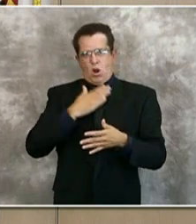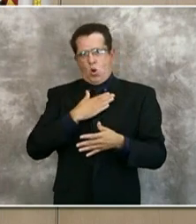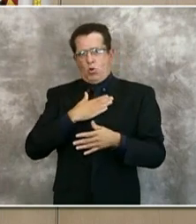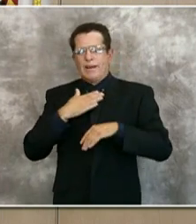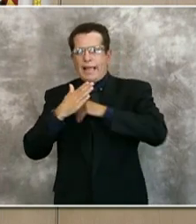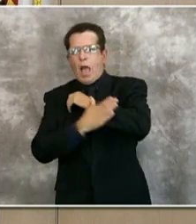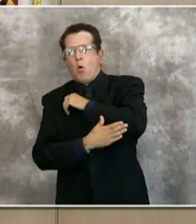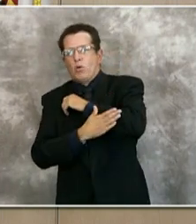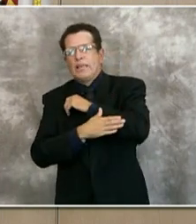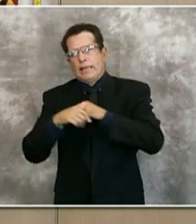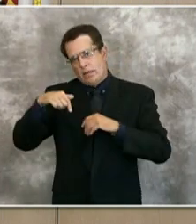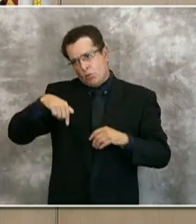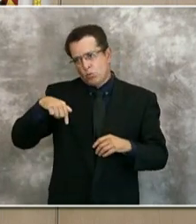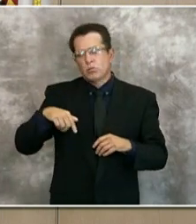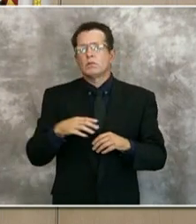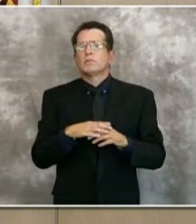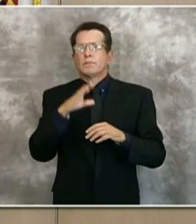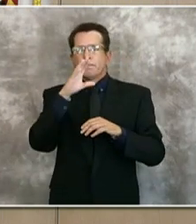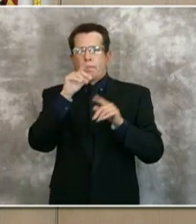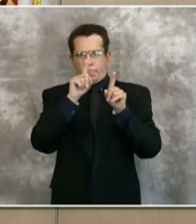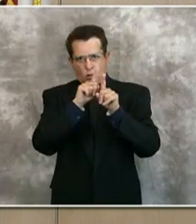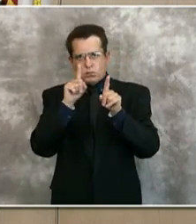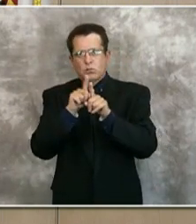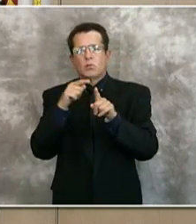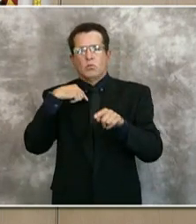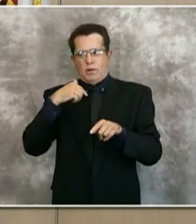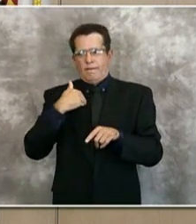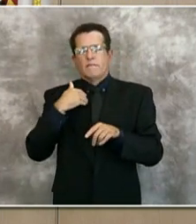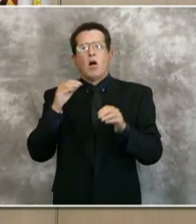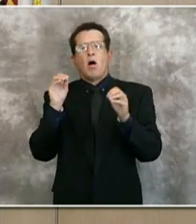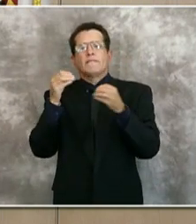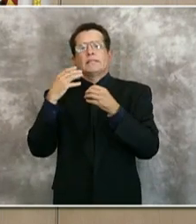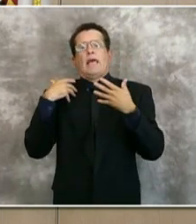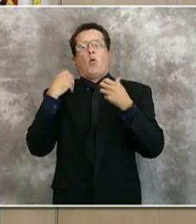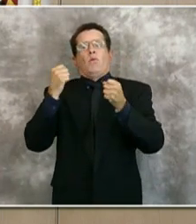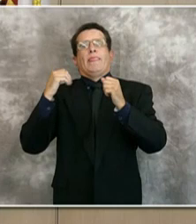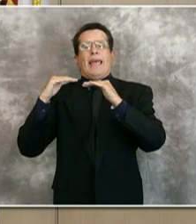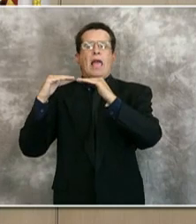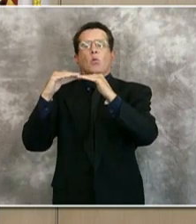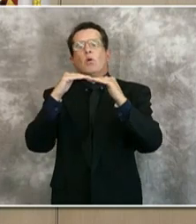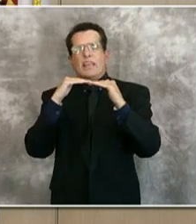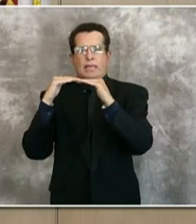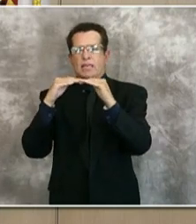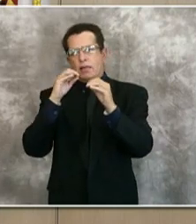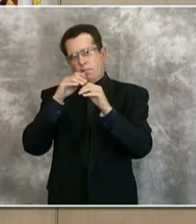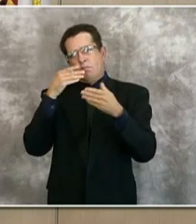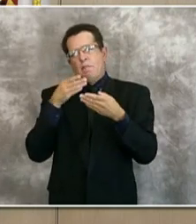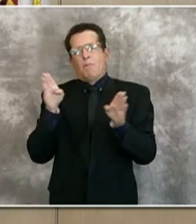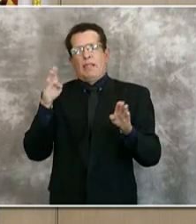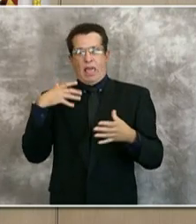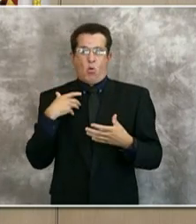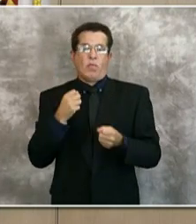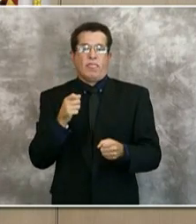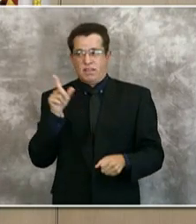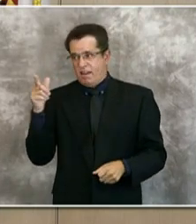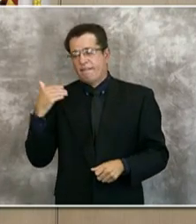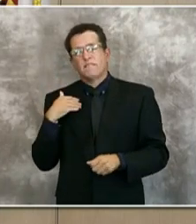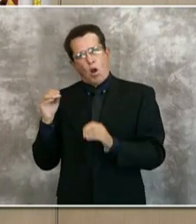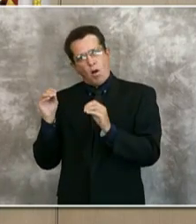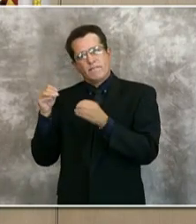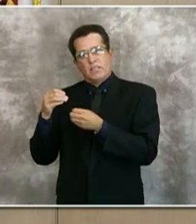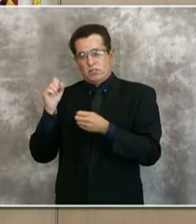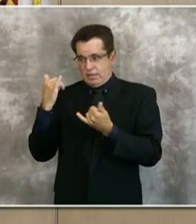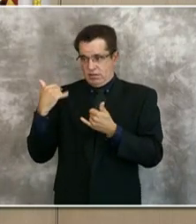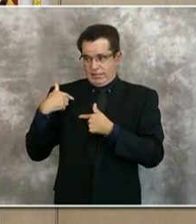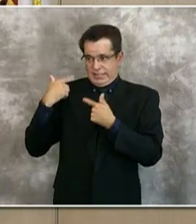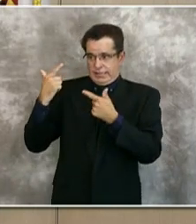county. And also, we have an Office of Health Equity within public health. So since the beginning